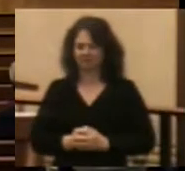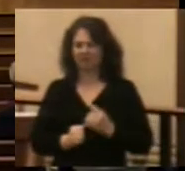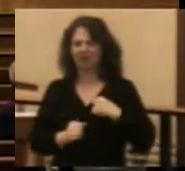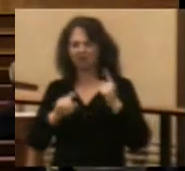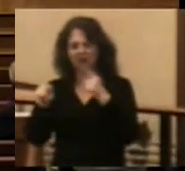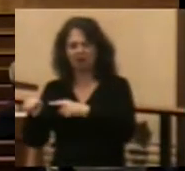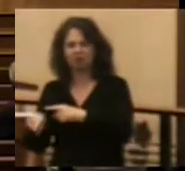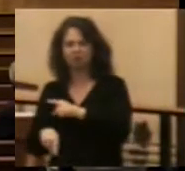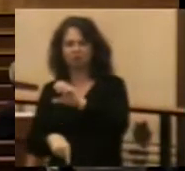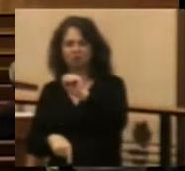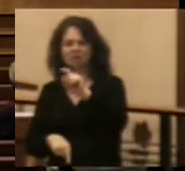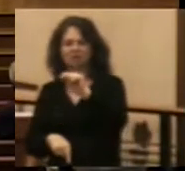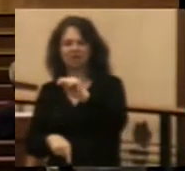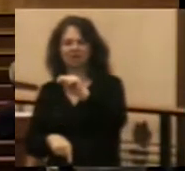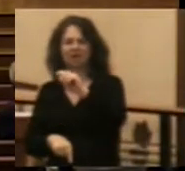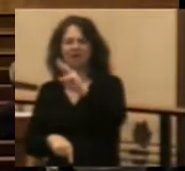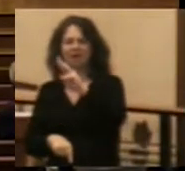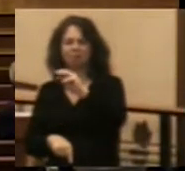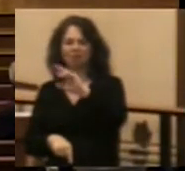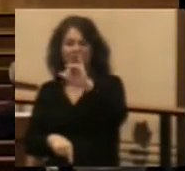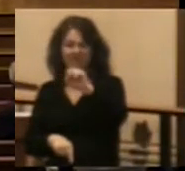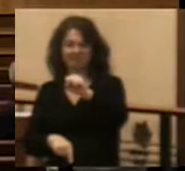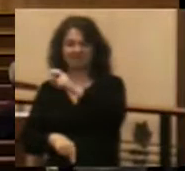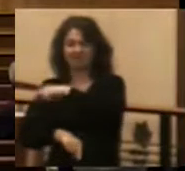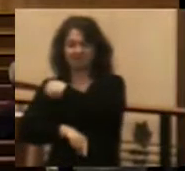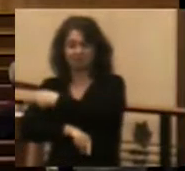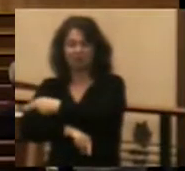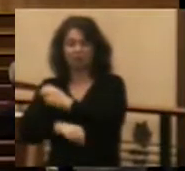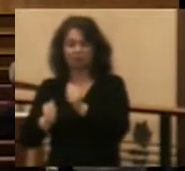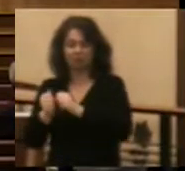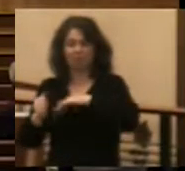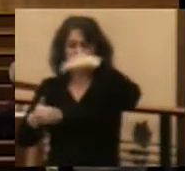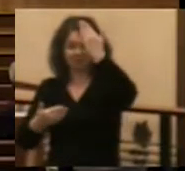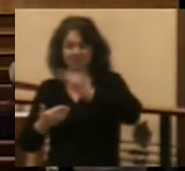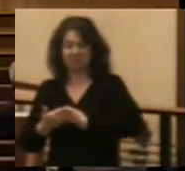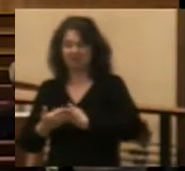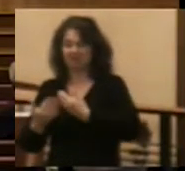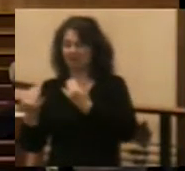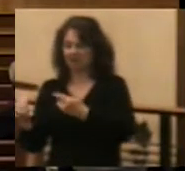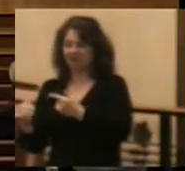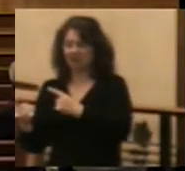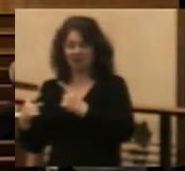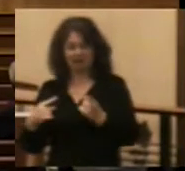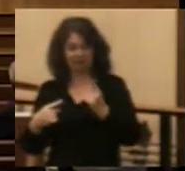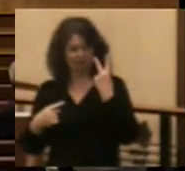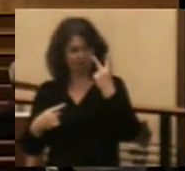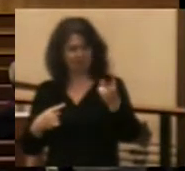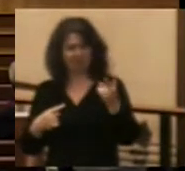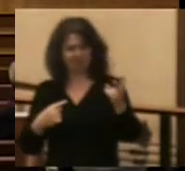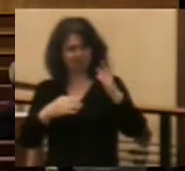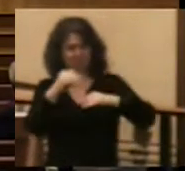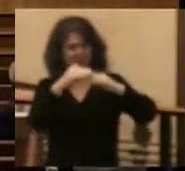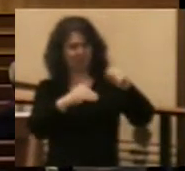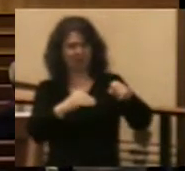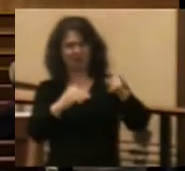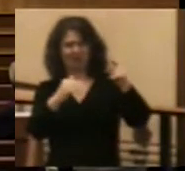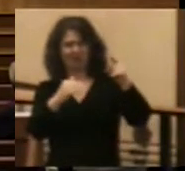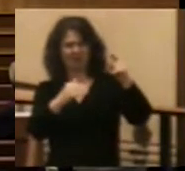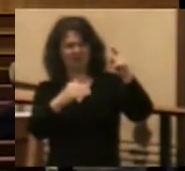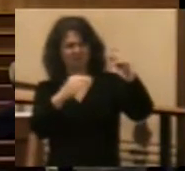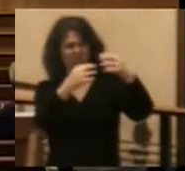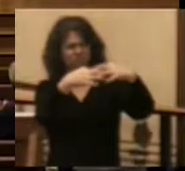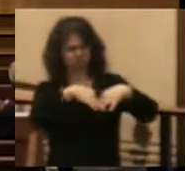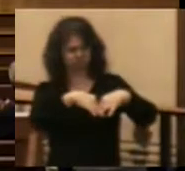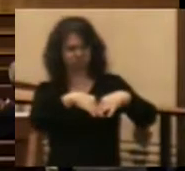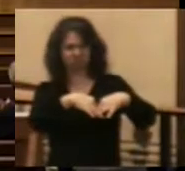visits and now I can see straight across to the KFC. Wow, that building is gone. And there is